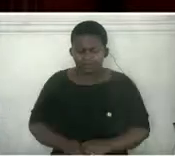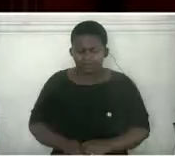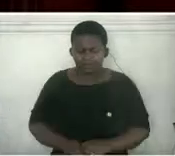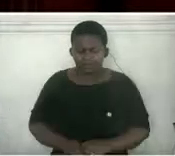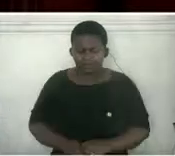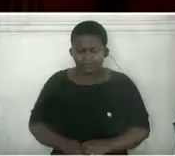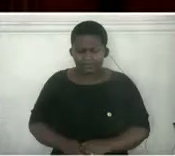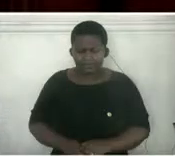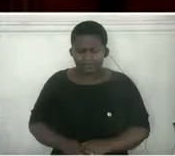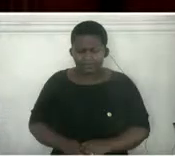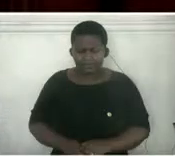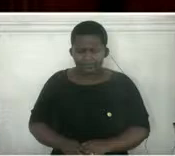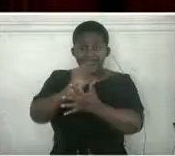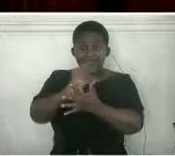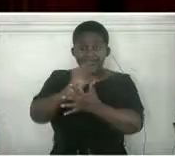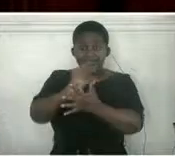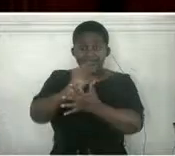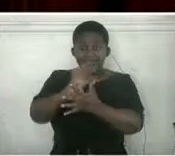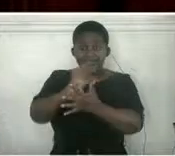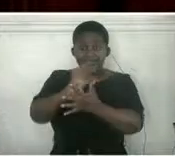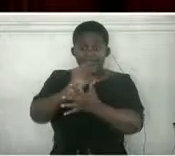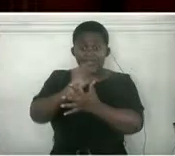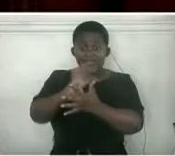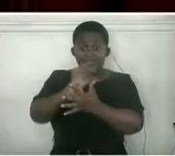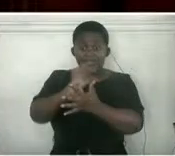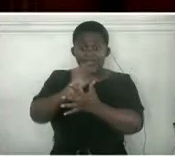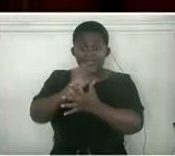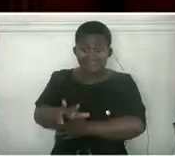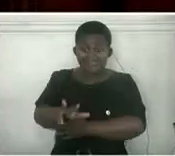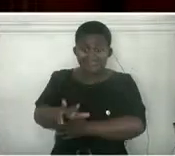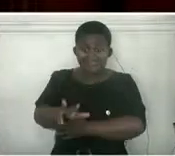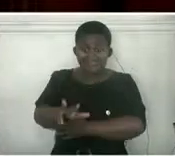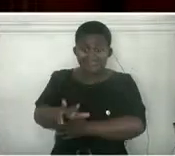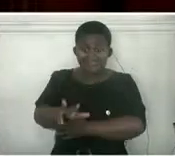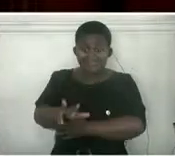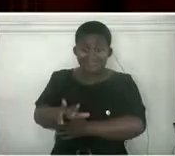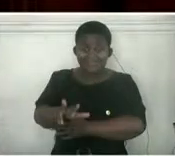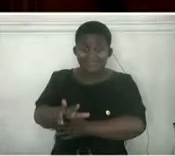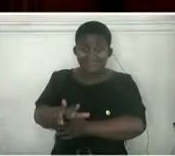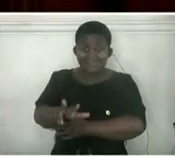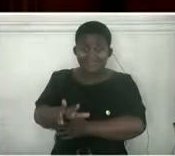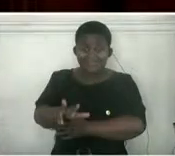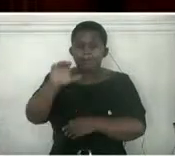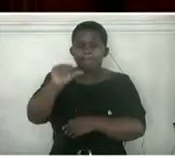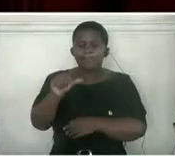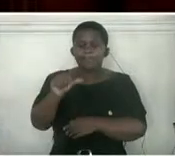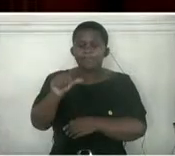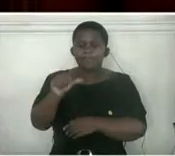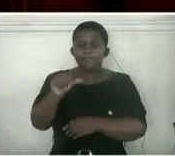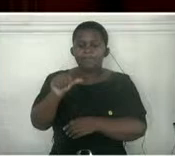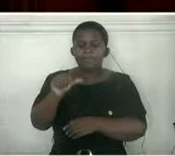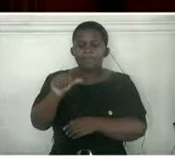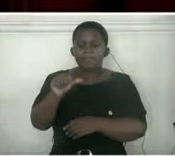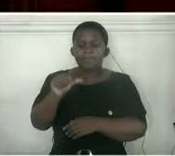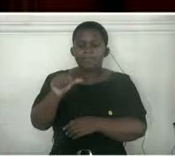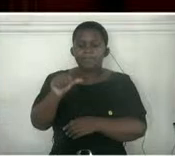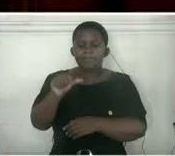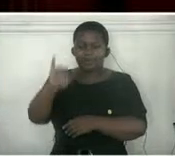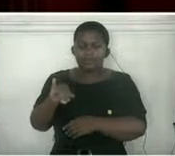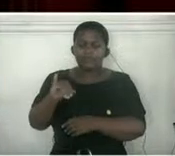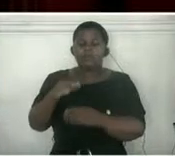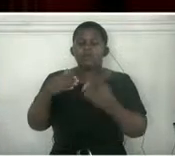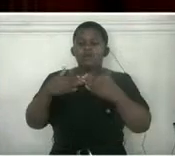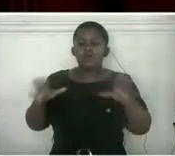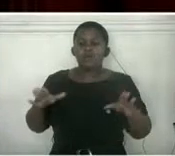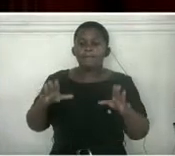The story of the 18-year-old Ajana Bakwandin from Open Air Special